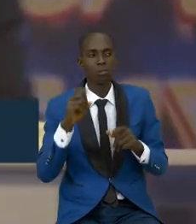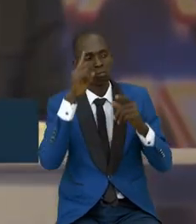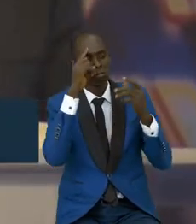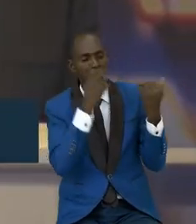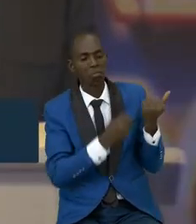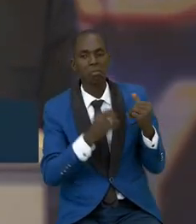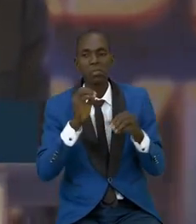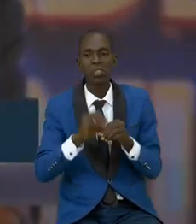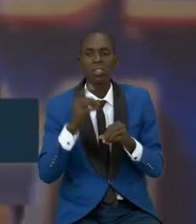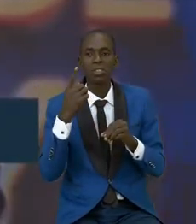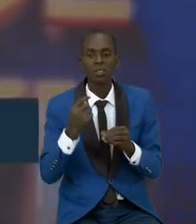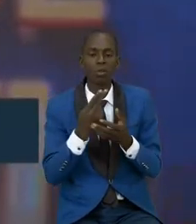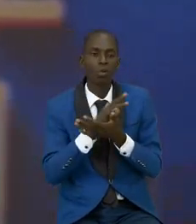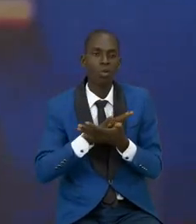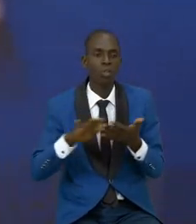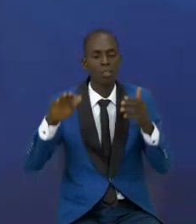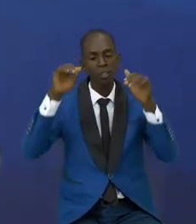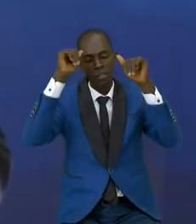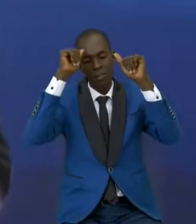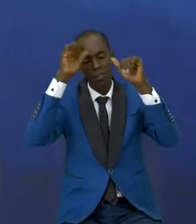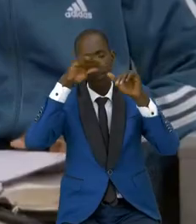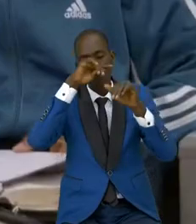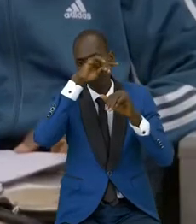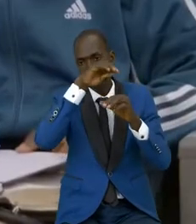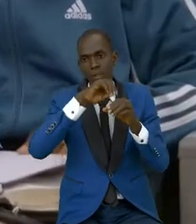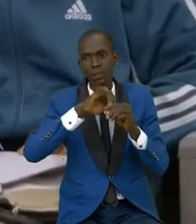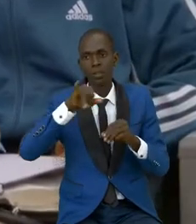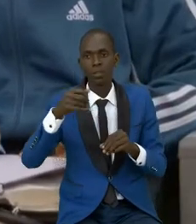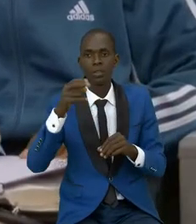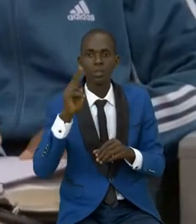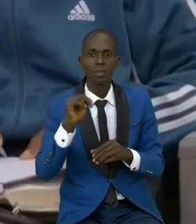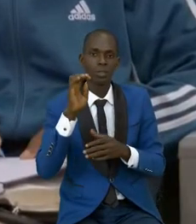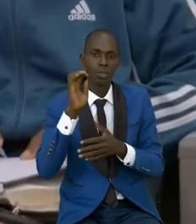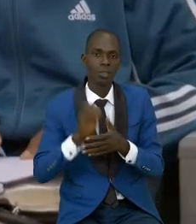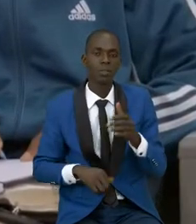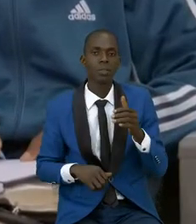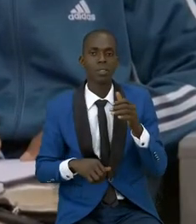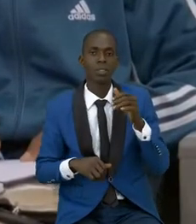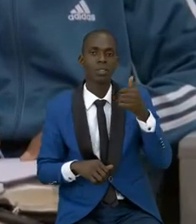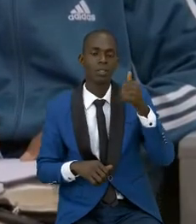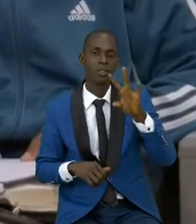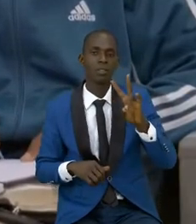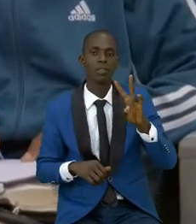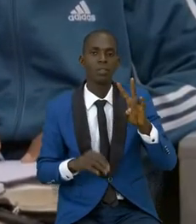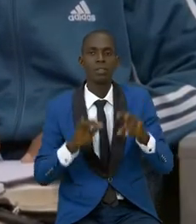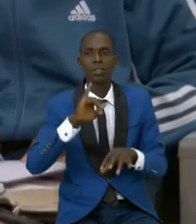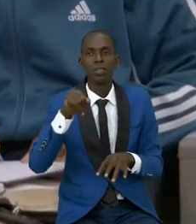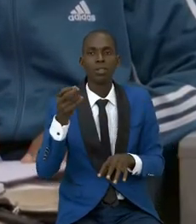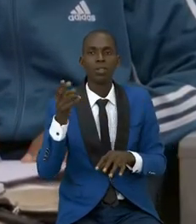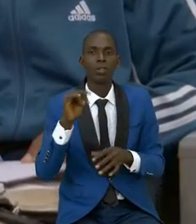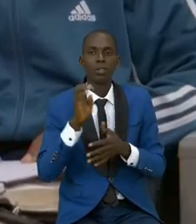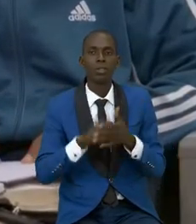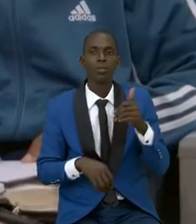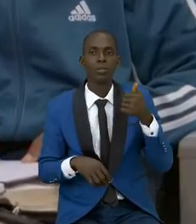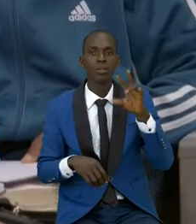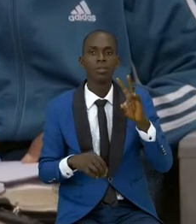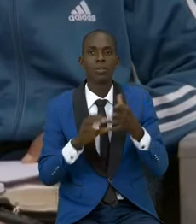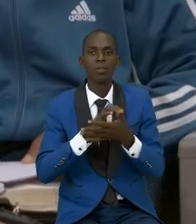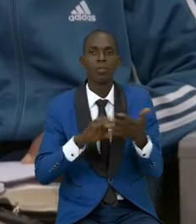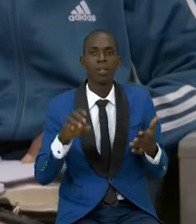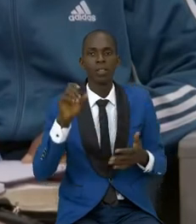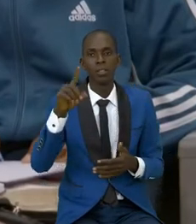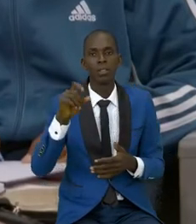chapter 17. I'm reading from verse 11. John 17 verse 11.